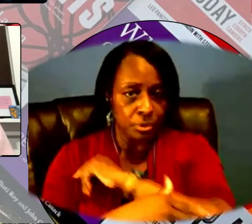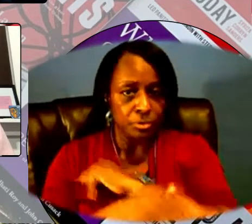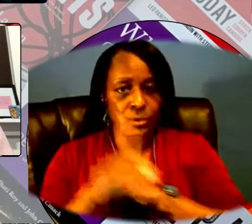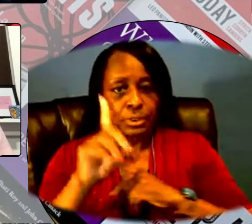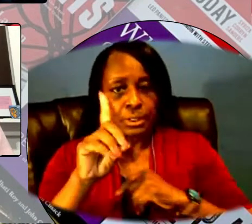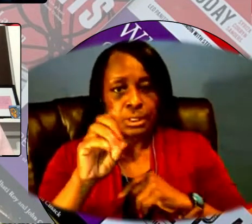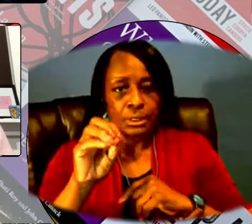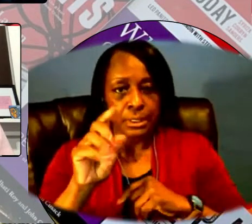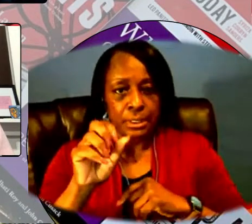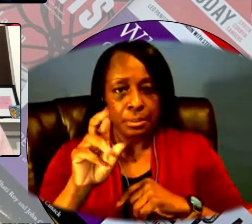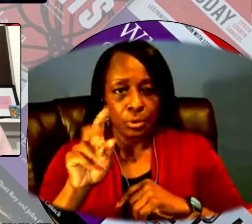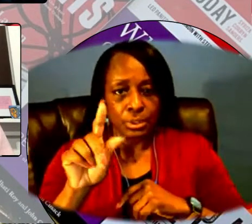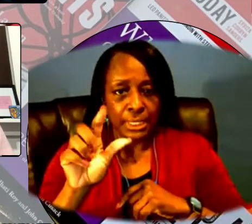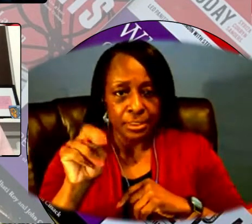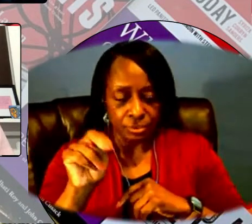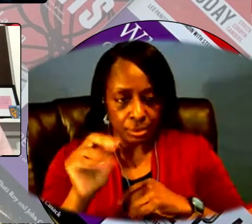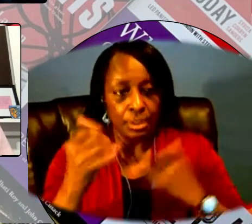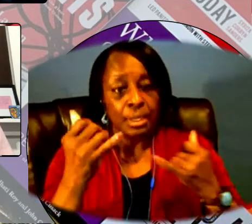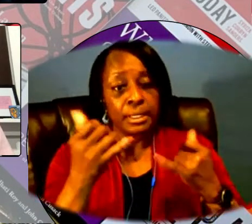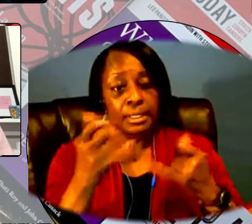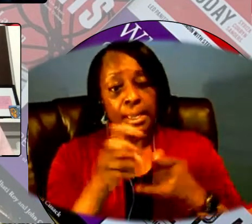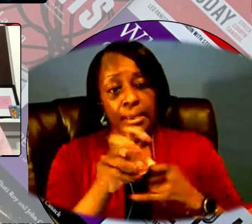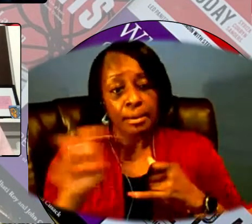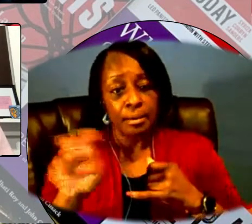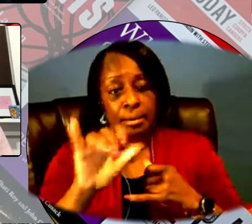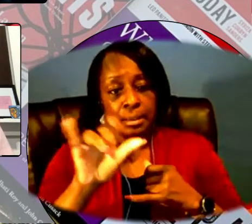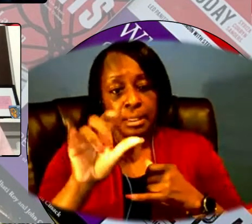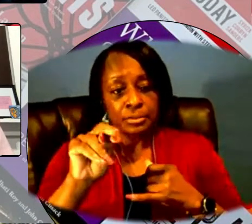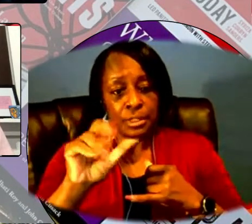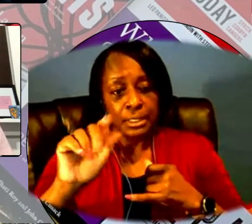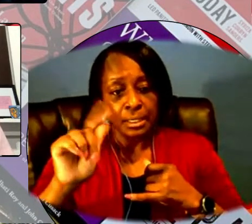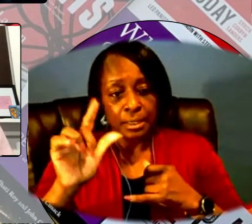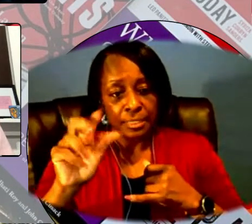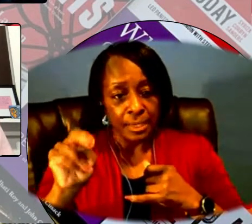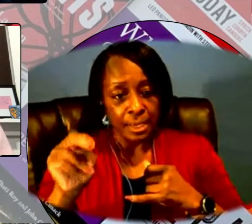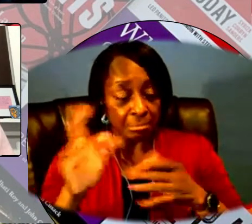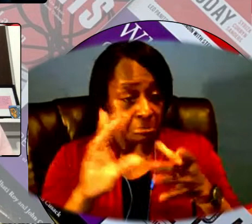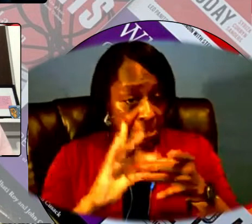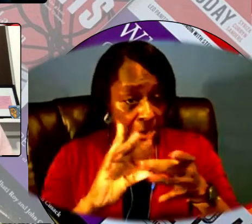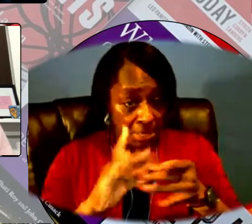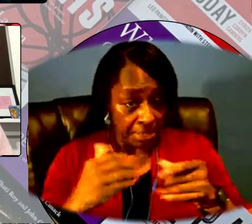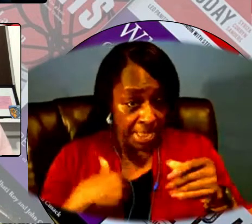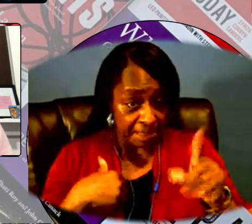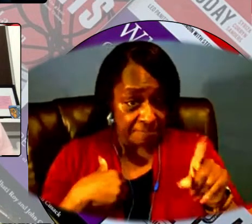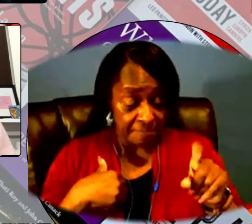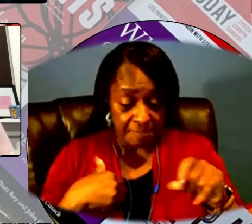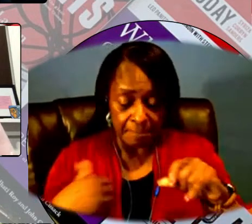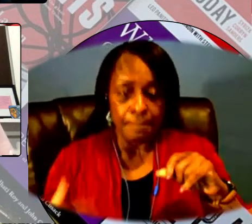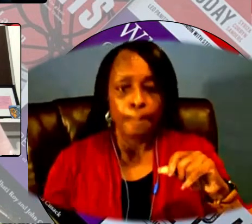over to Jonathan for comments as well.